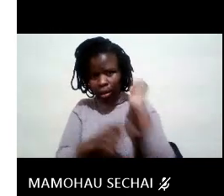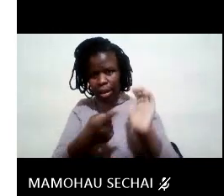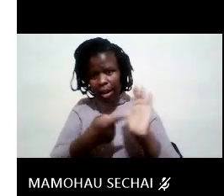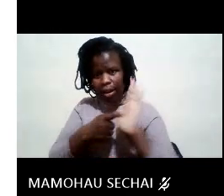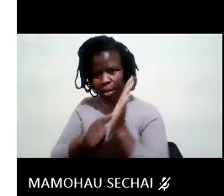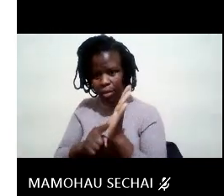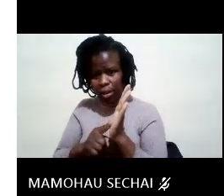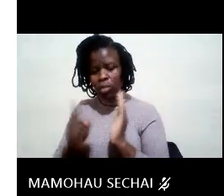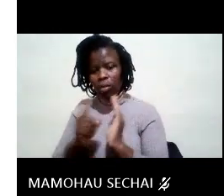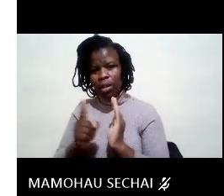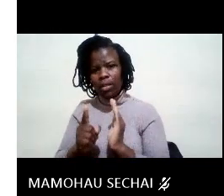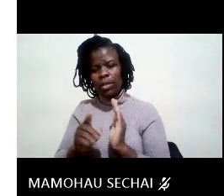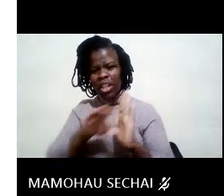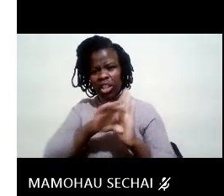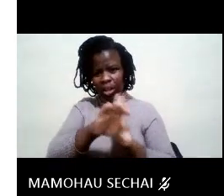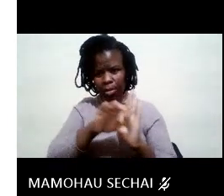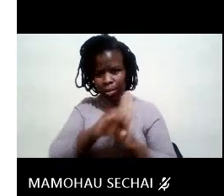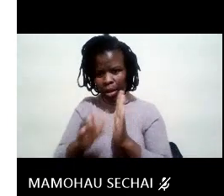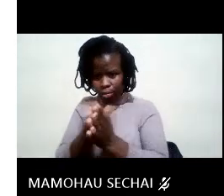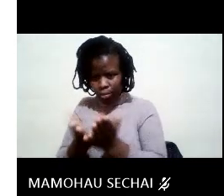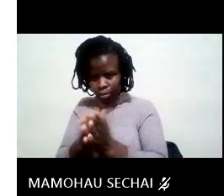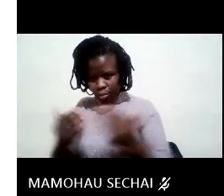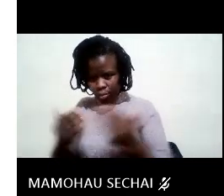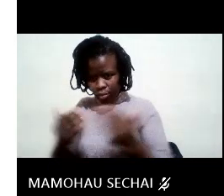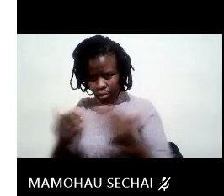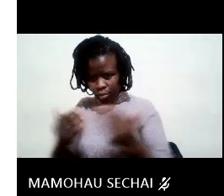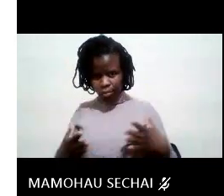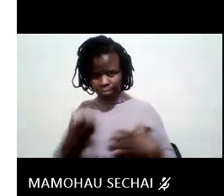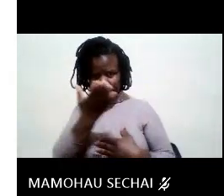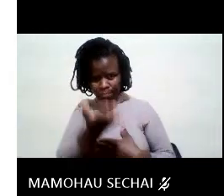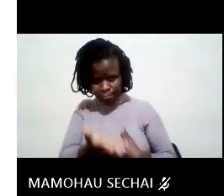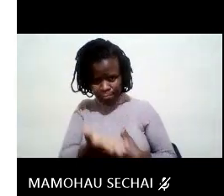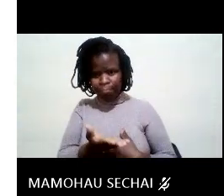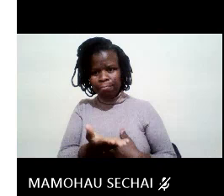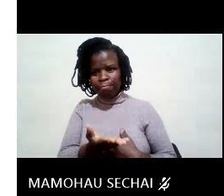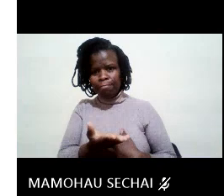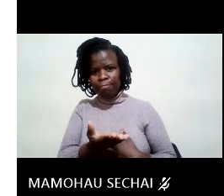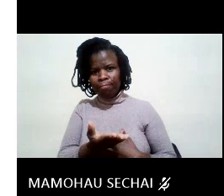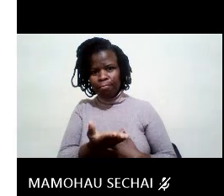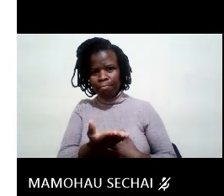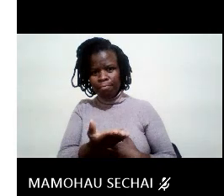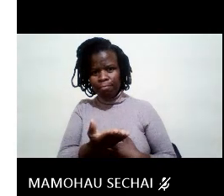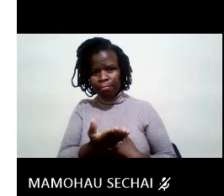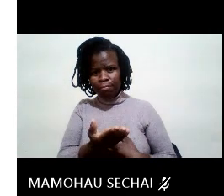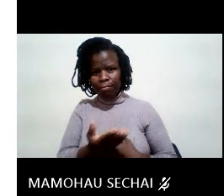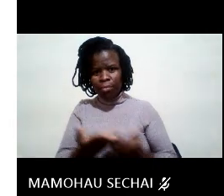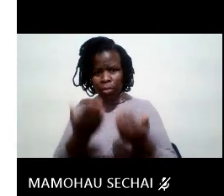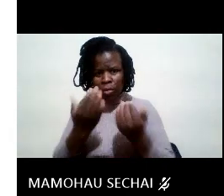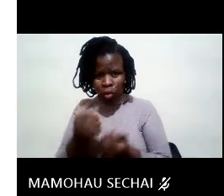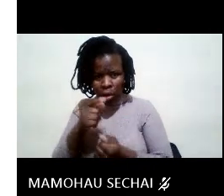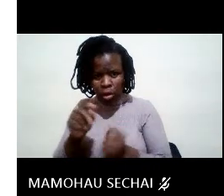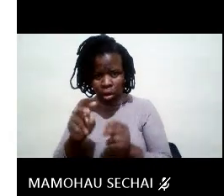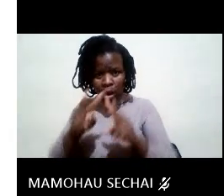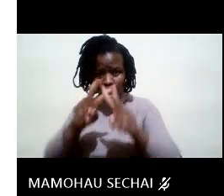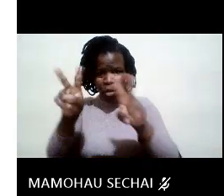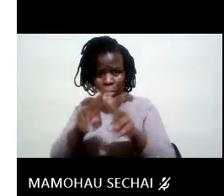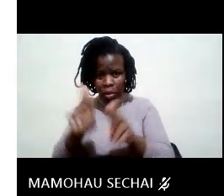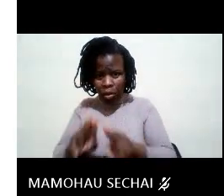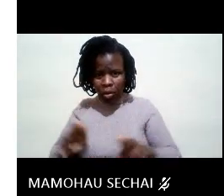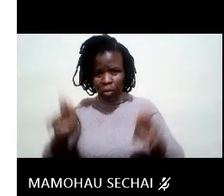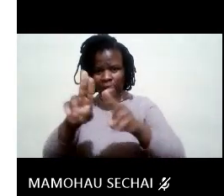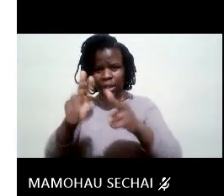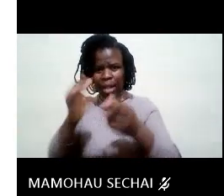beginning, as these ones, the overview, Universal Design for Learning Basics,